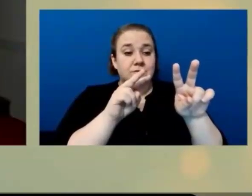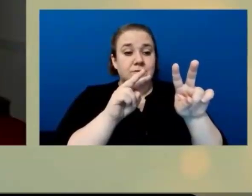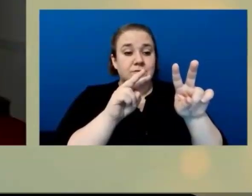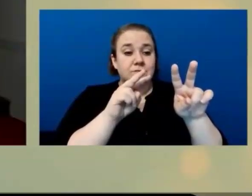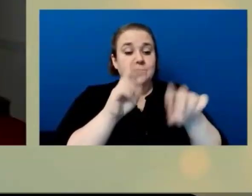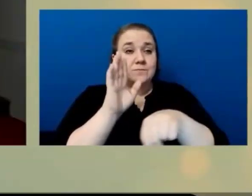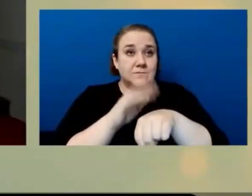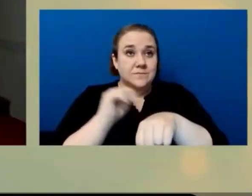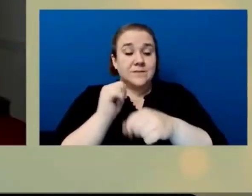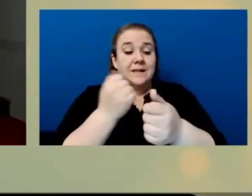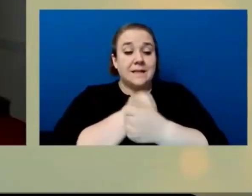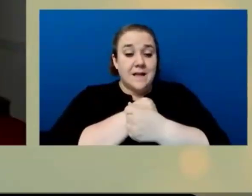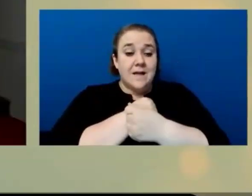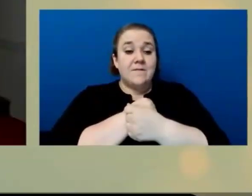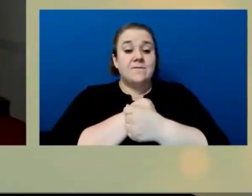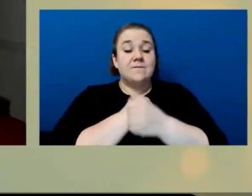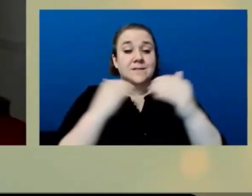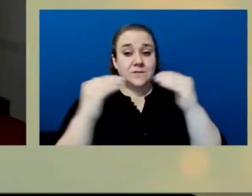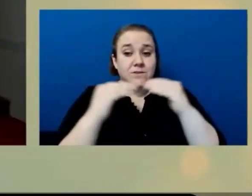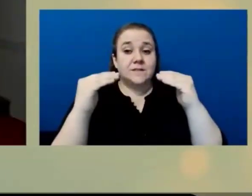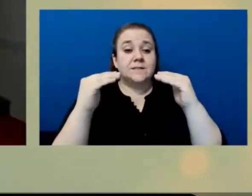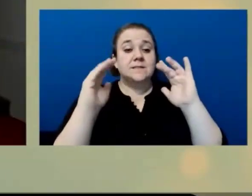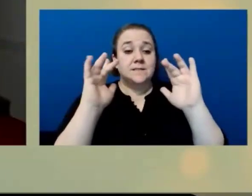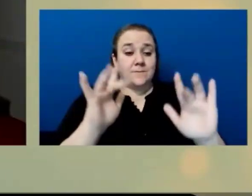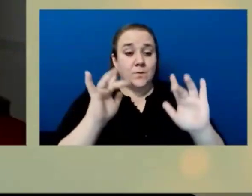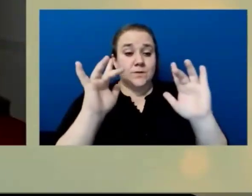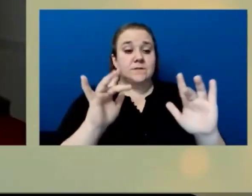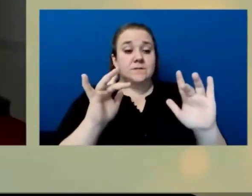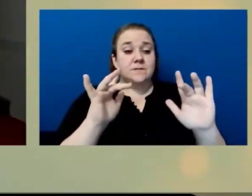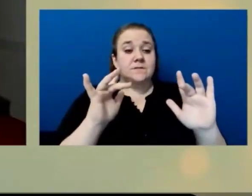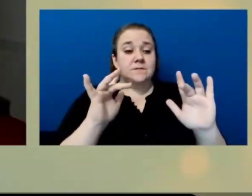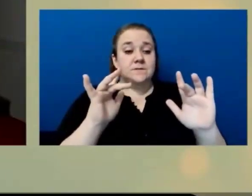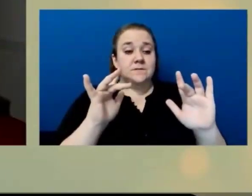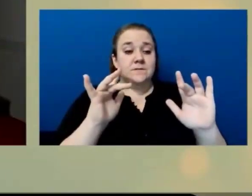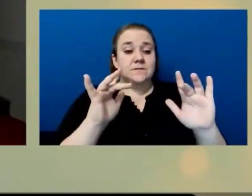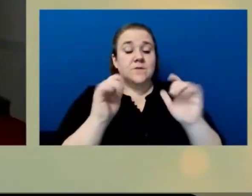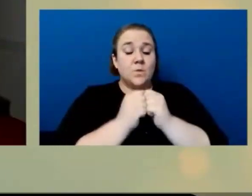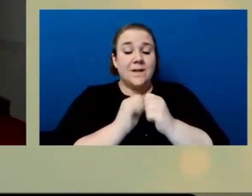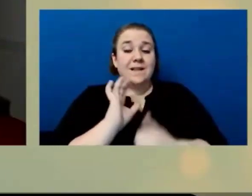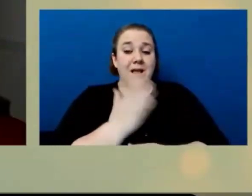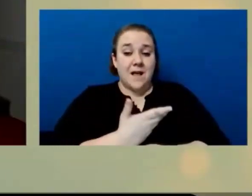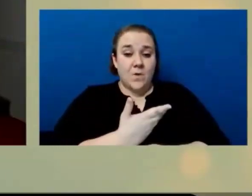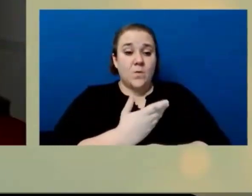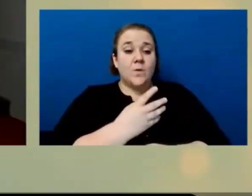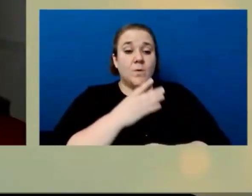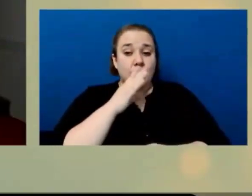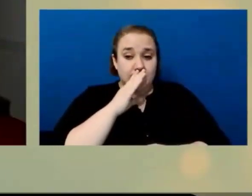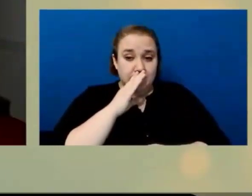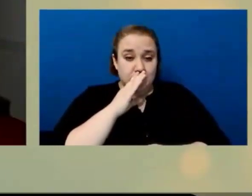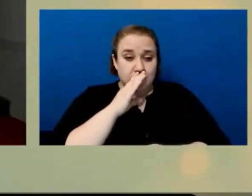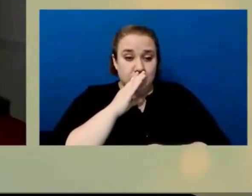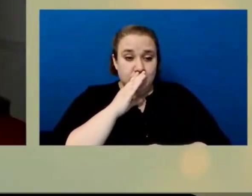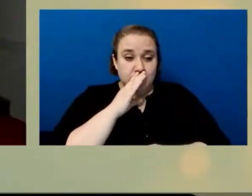we beckon love and justice and mercy with our own